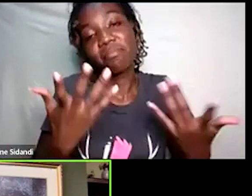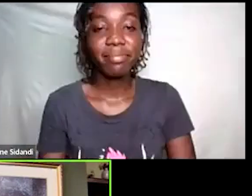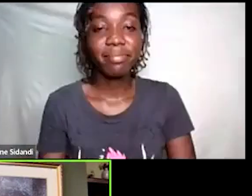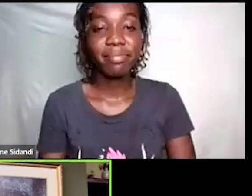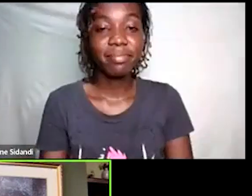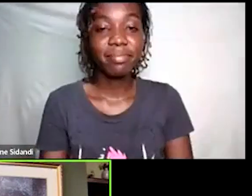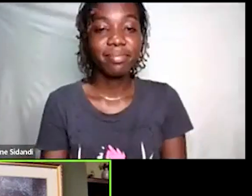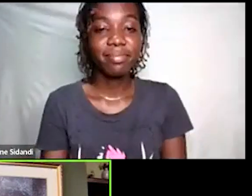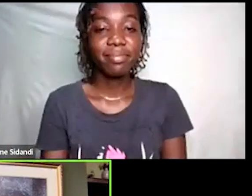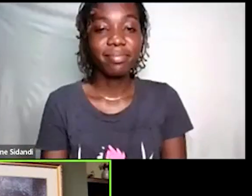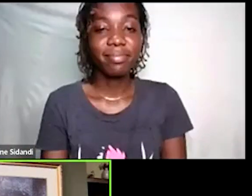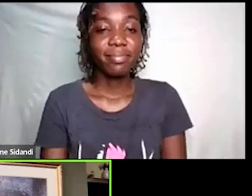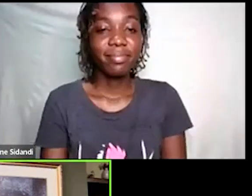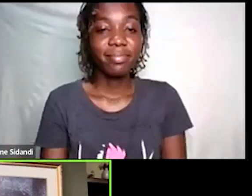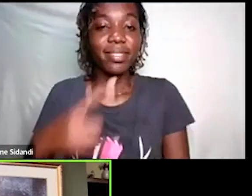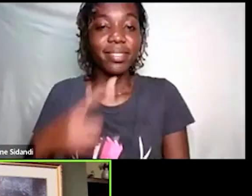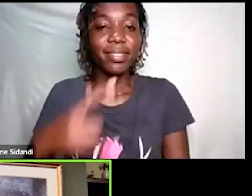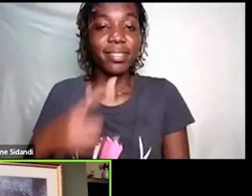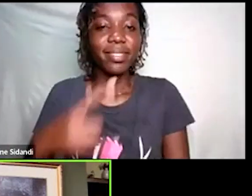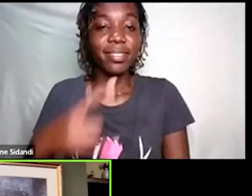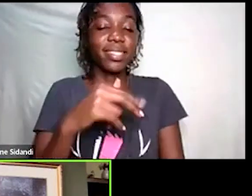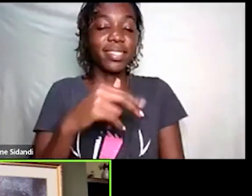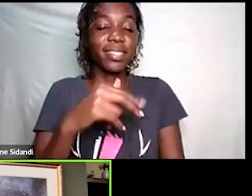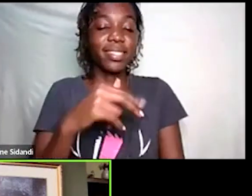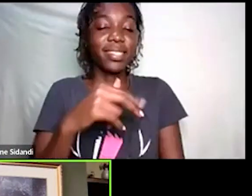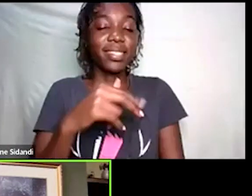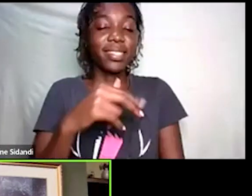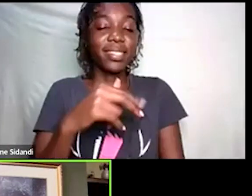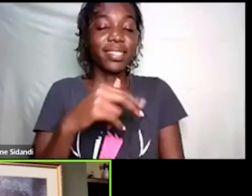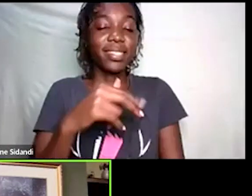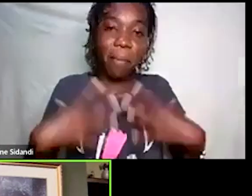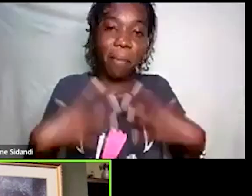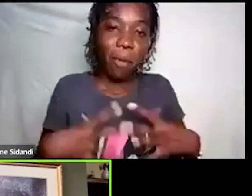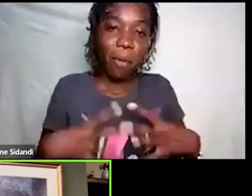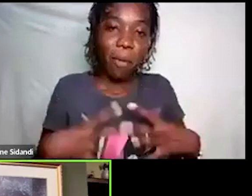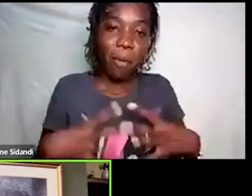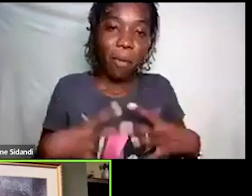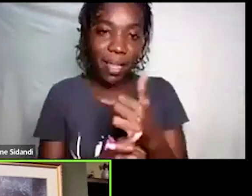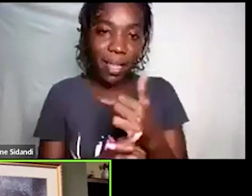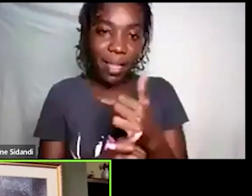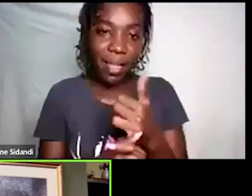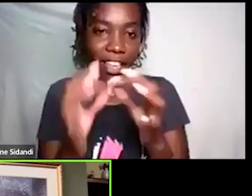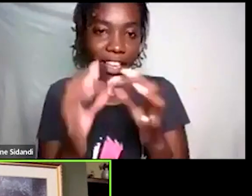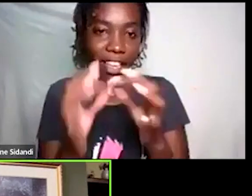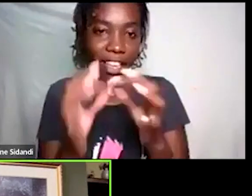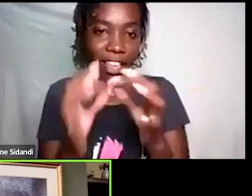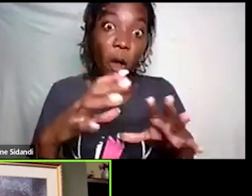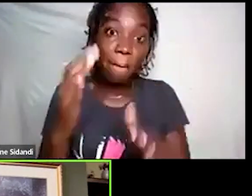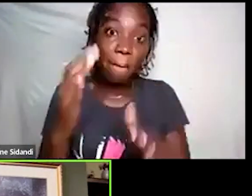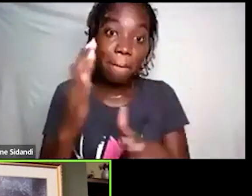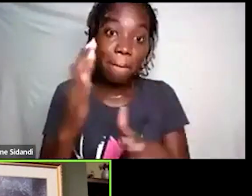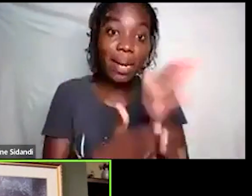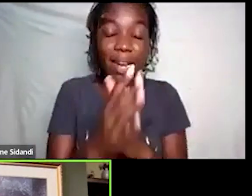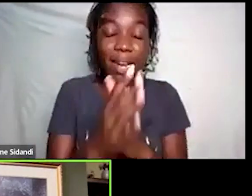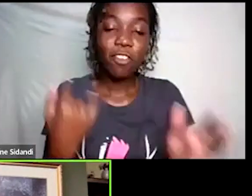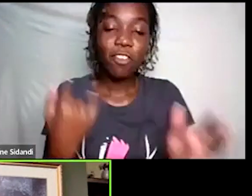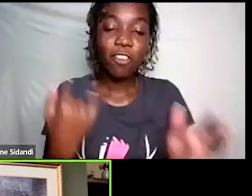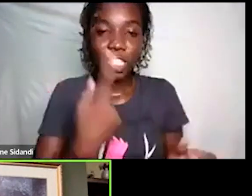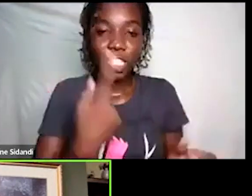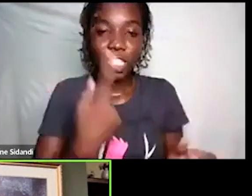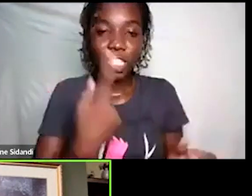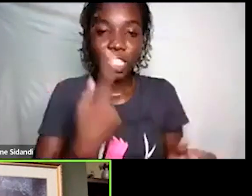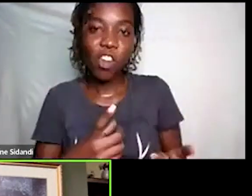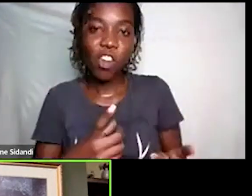We see church encourage people to marry, even organizations for single dinners or ministries. That is